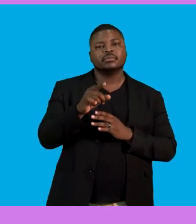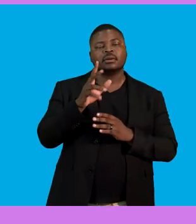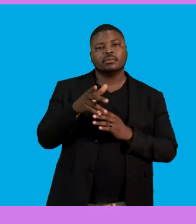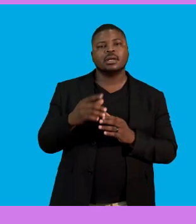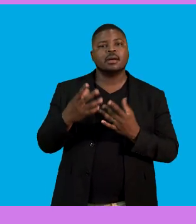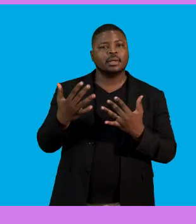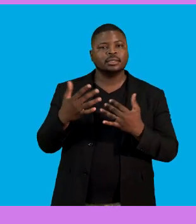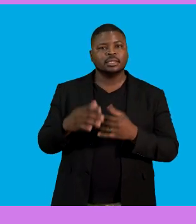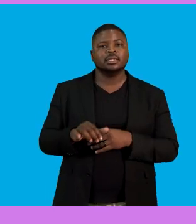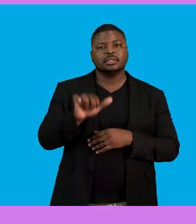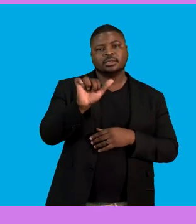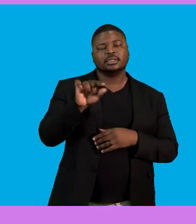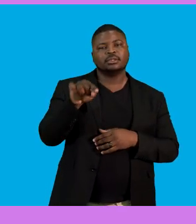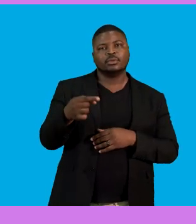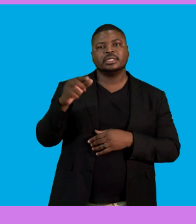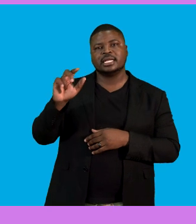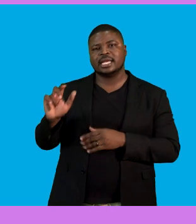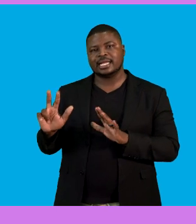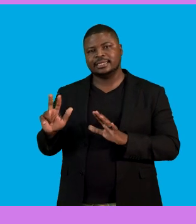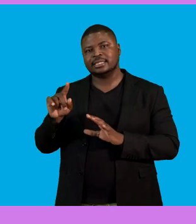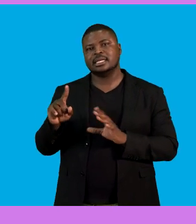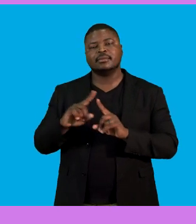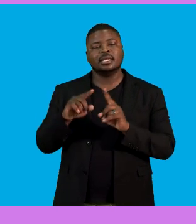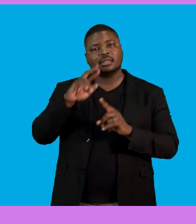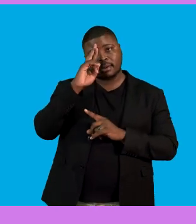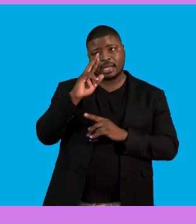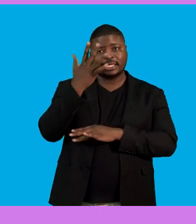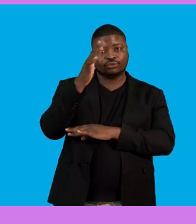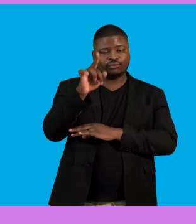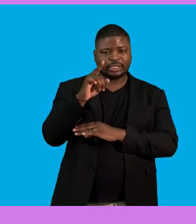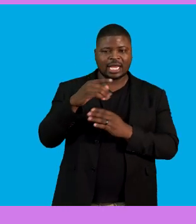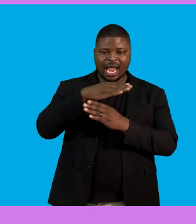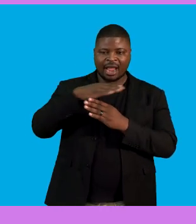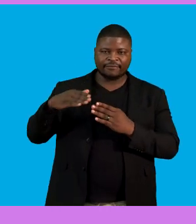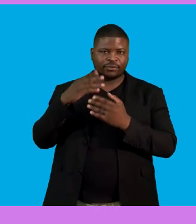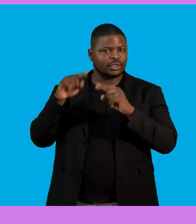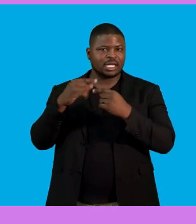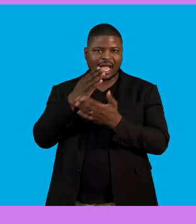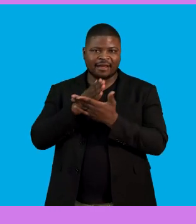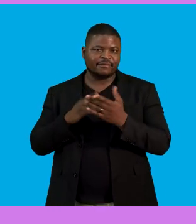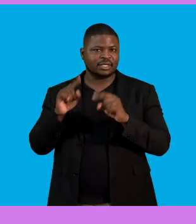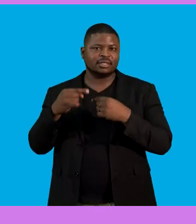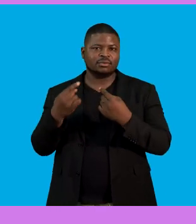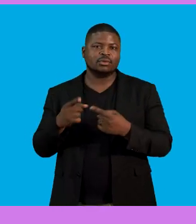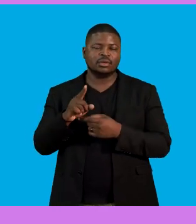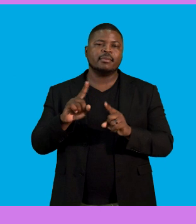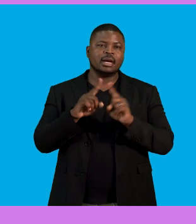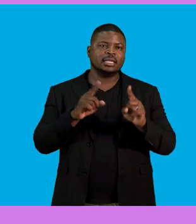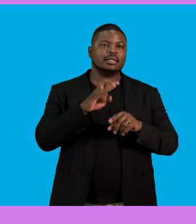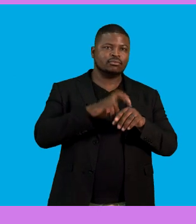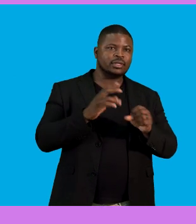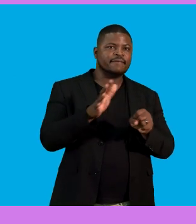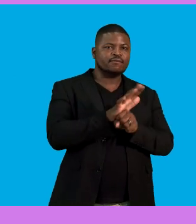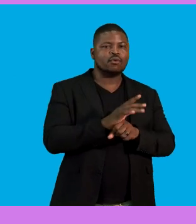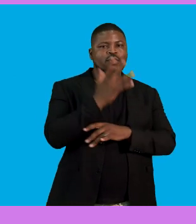us 6.8. But remember, we cannot have half a tree or three quarter a tree or what. So it means the actual number with full trees